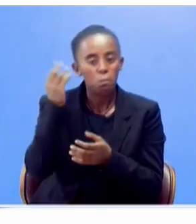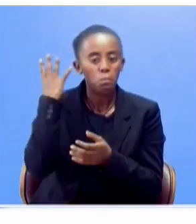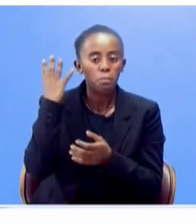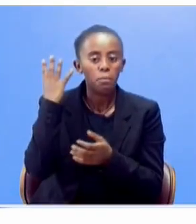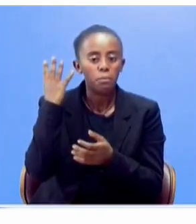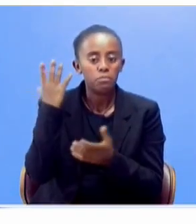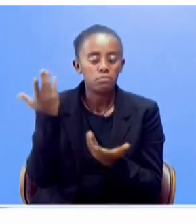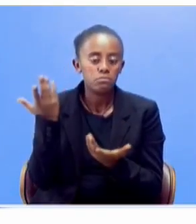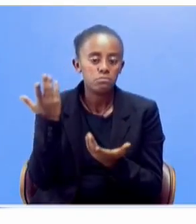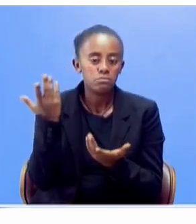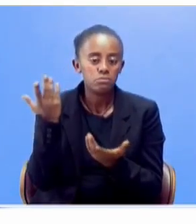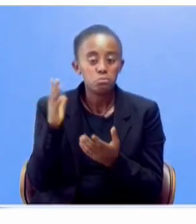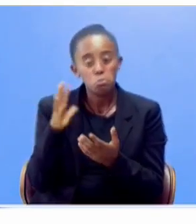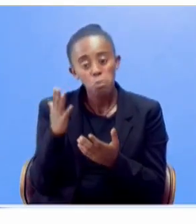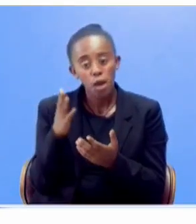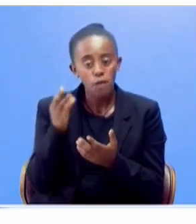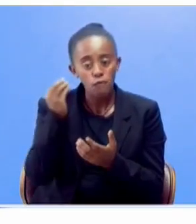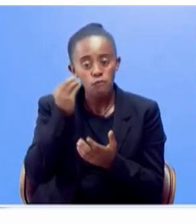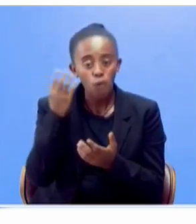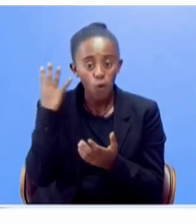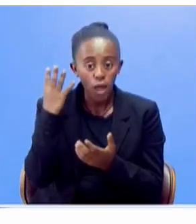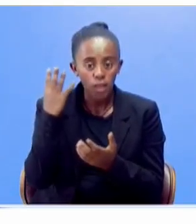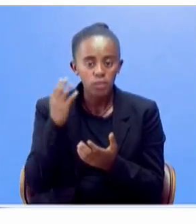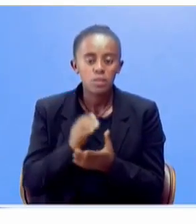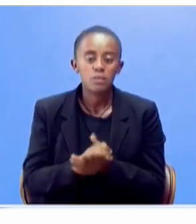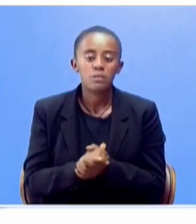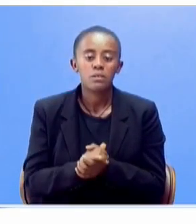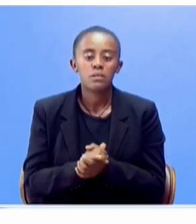They may forget